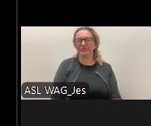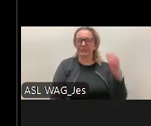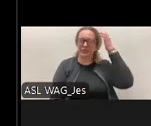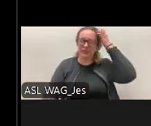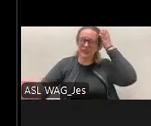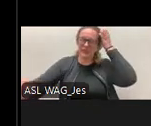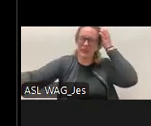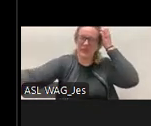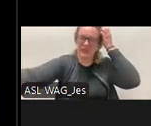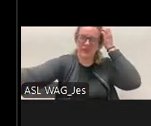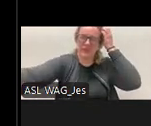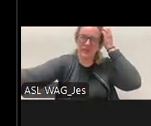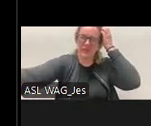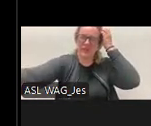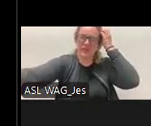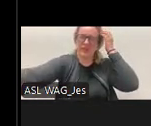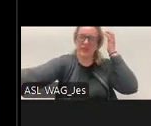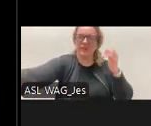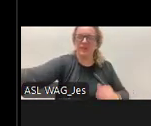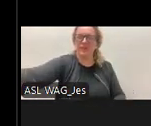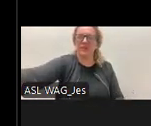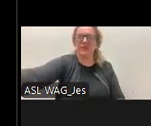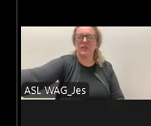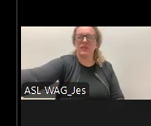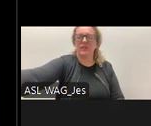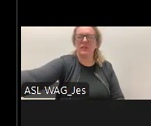Oh, my camera's turned off. Okay.